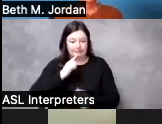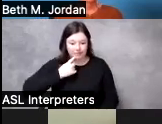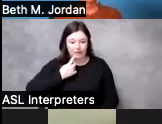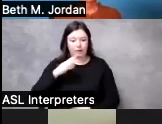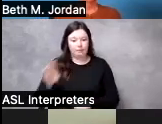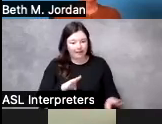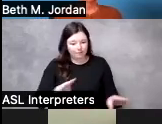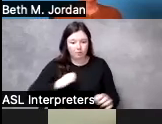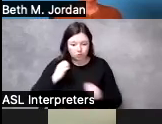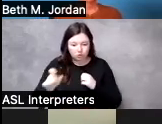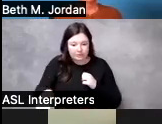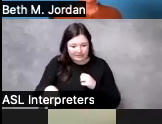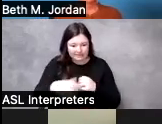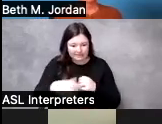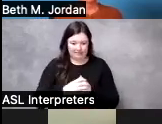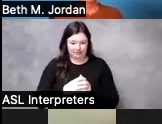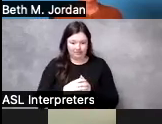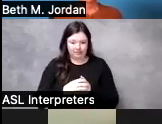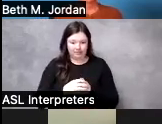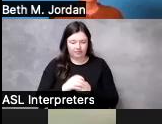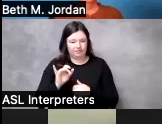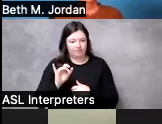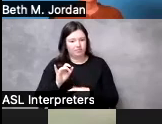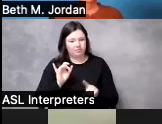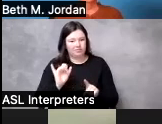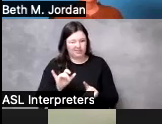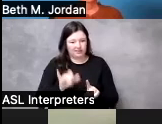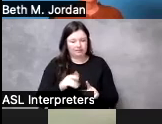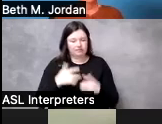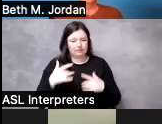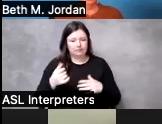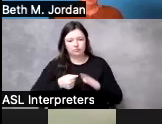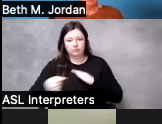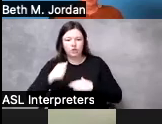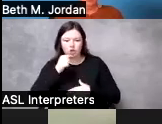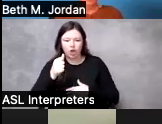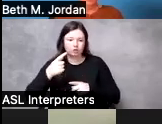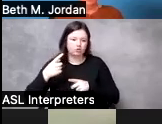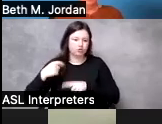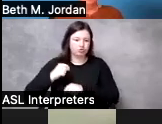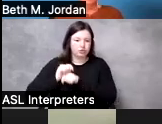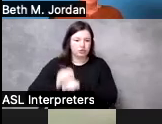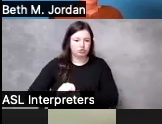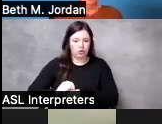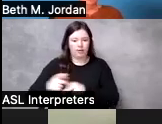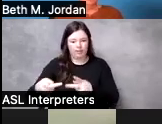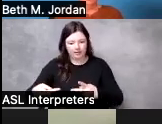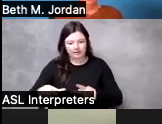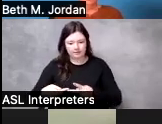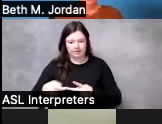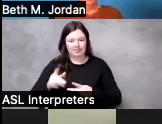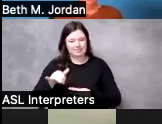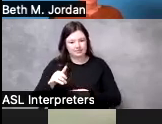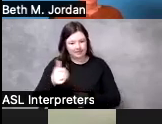become part of what we call a non-traditional placement. This is any child that's in a facility or a